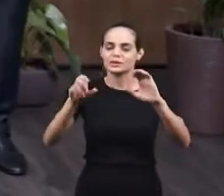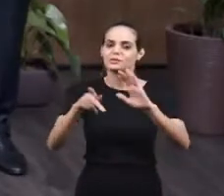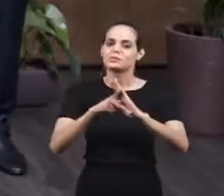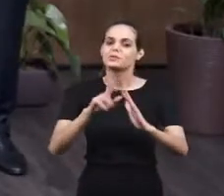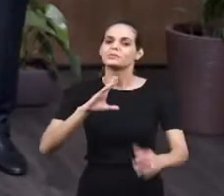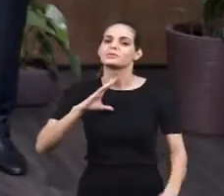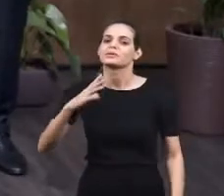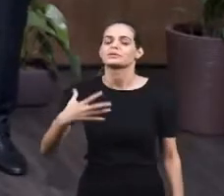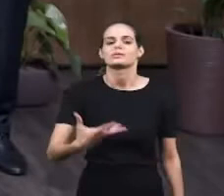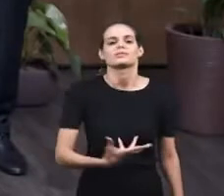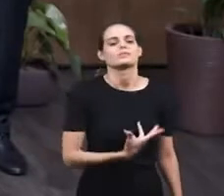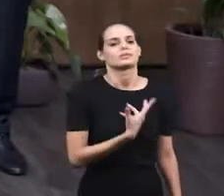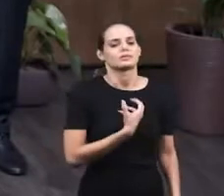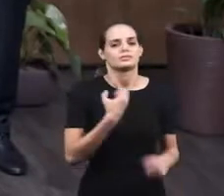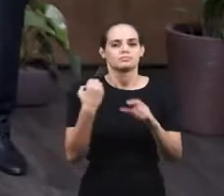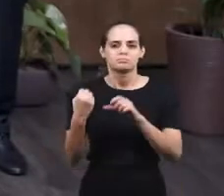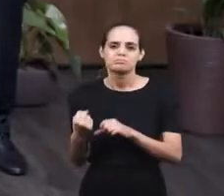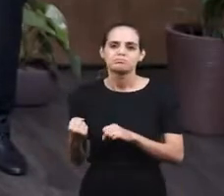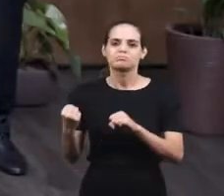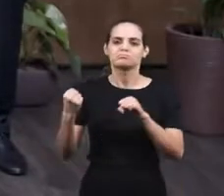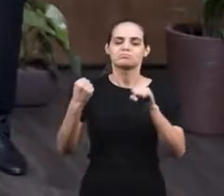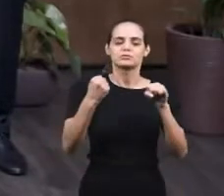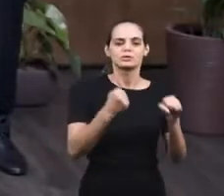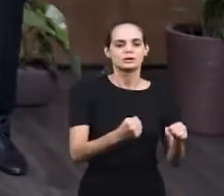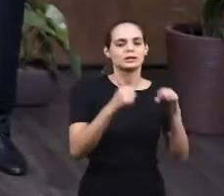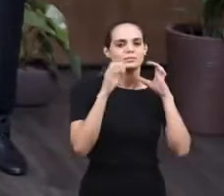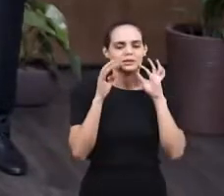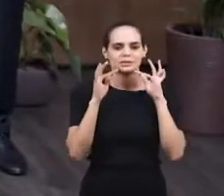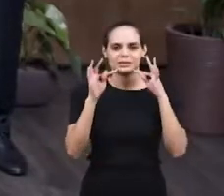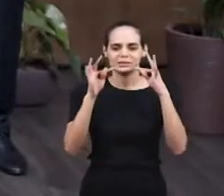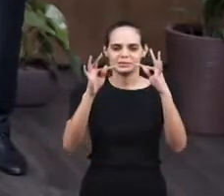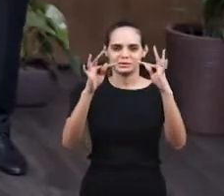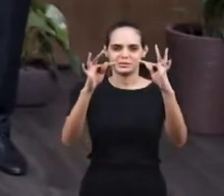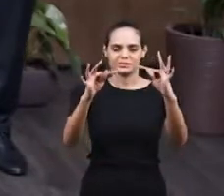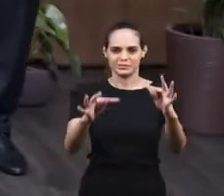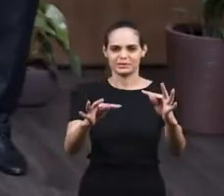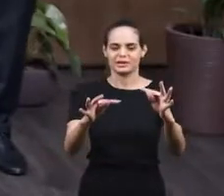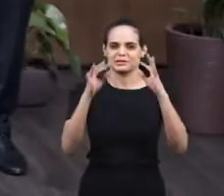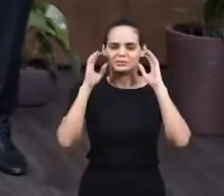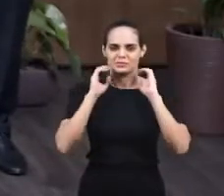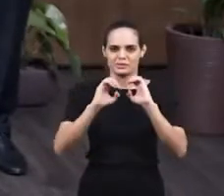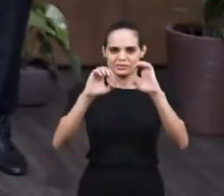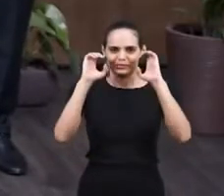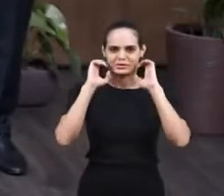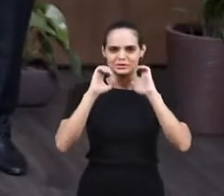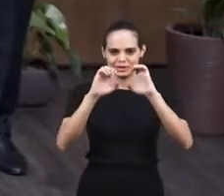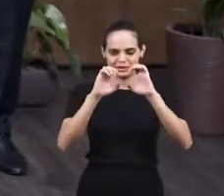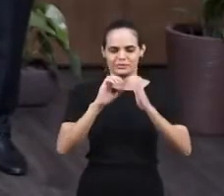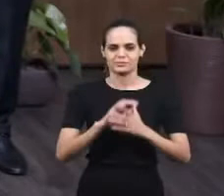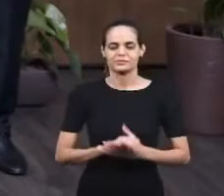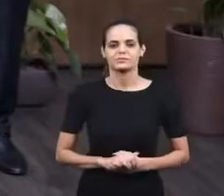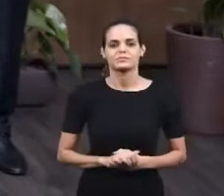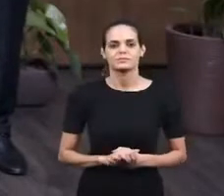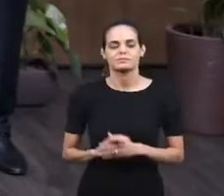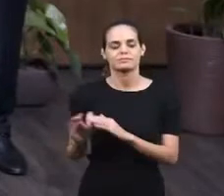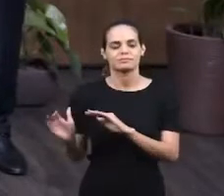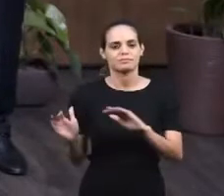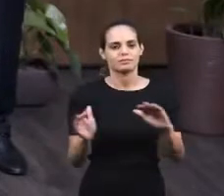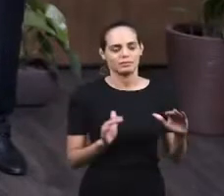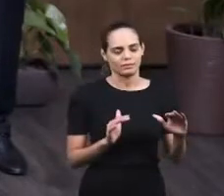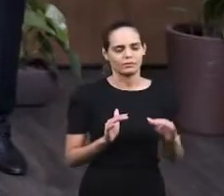the gospel of salvation. It is the covering of power to testify of the gospel